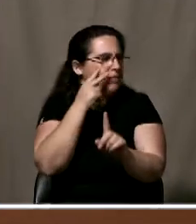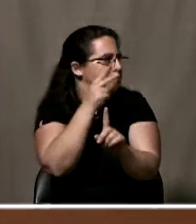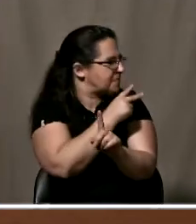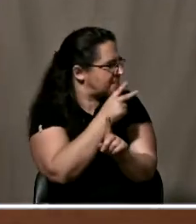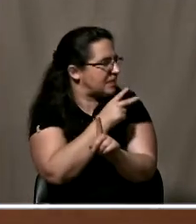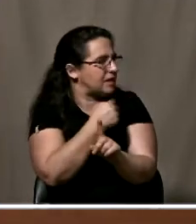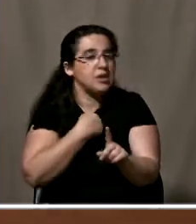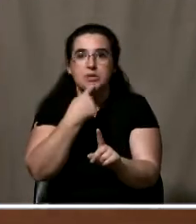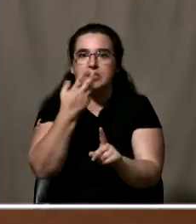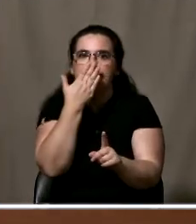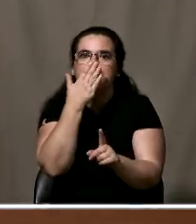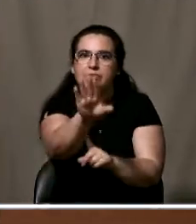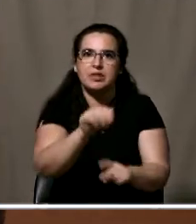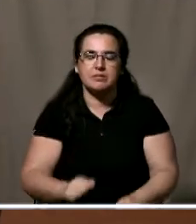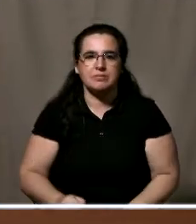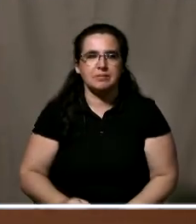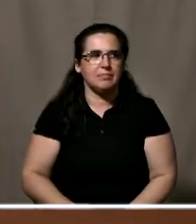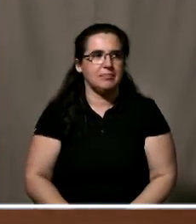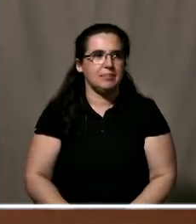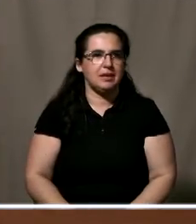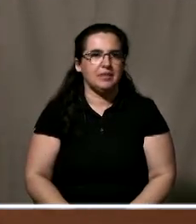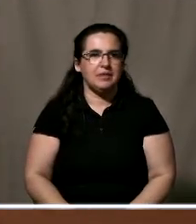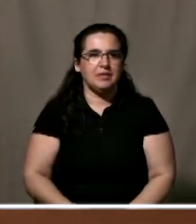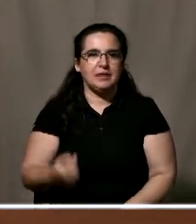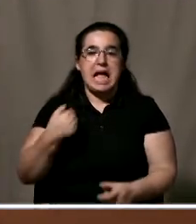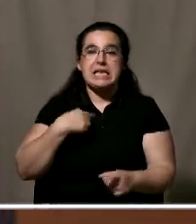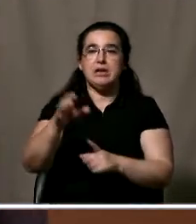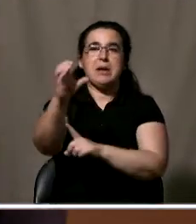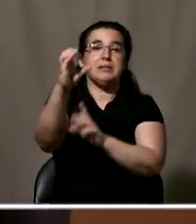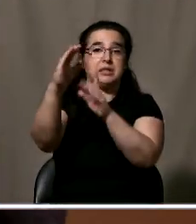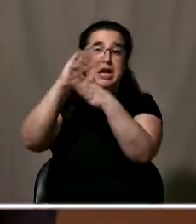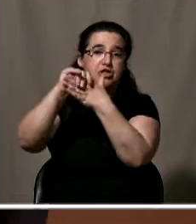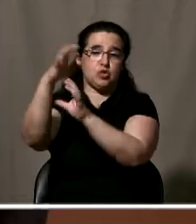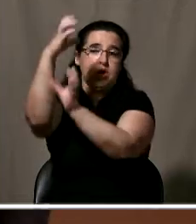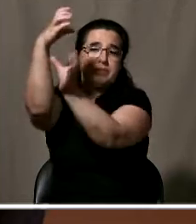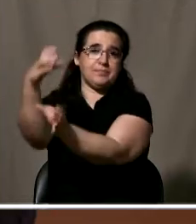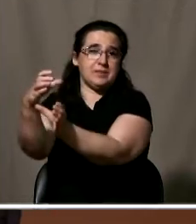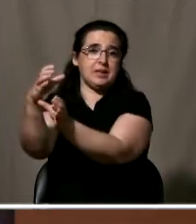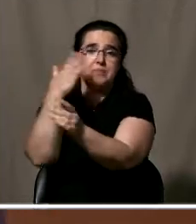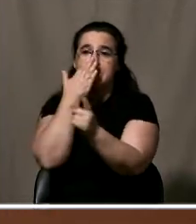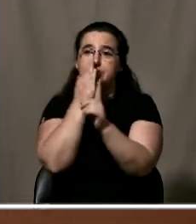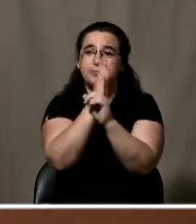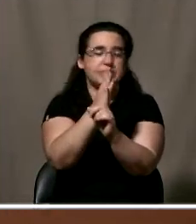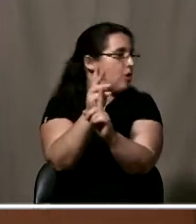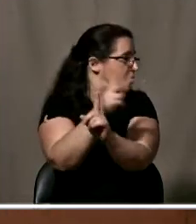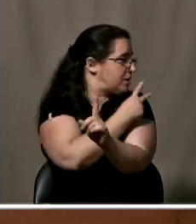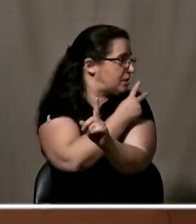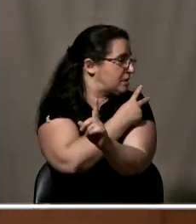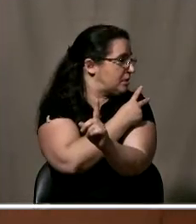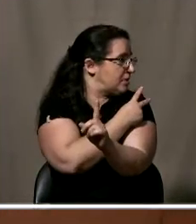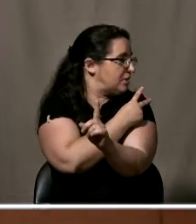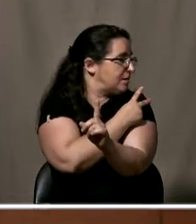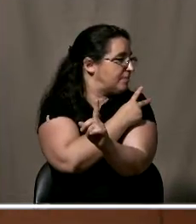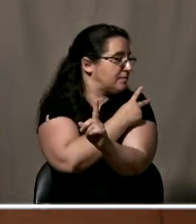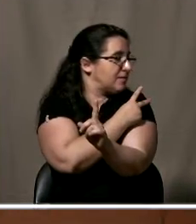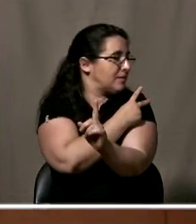don't look back. E eu dizia, não olhes para trás. He flew by a mailbox. E ele passou à frente de uma caixa de correio. Looked back. Olhou para trás. Drove off